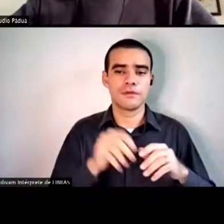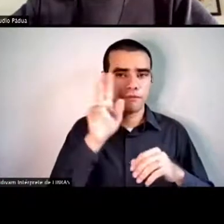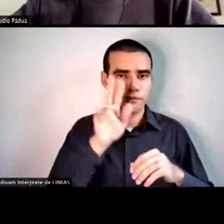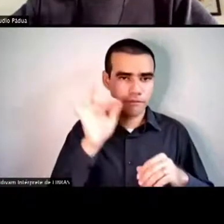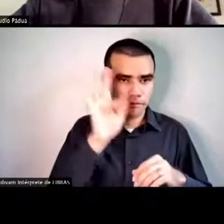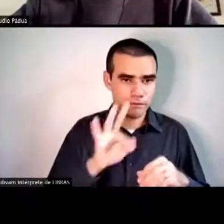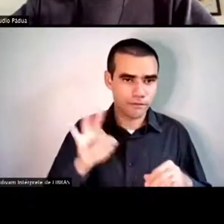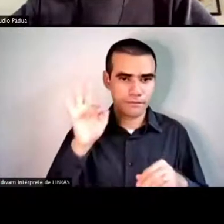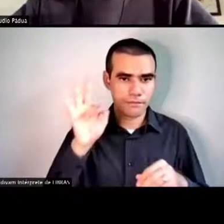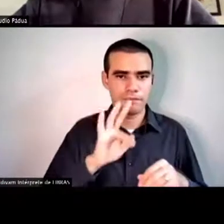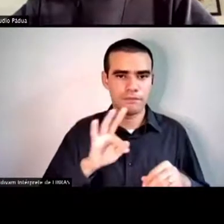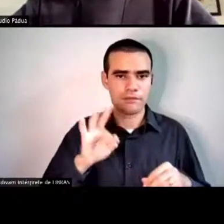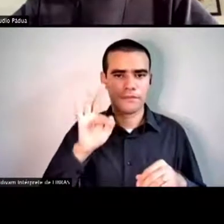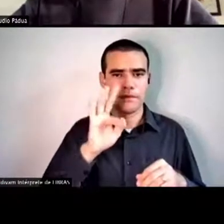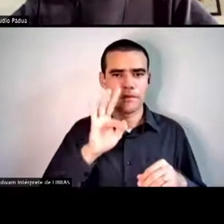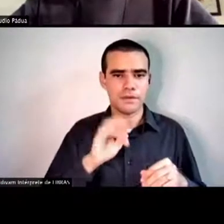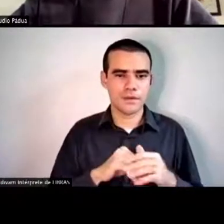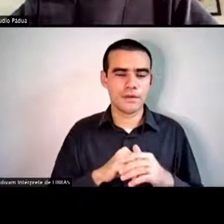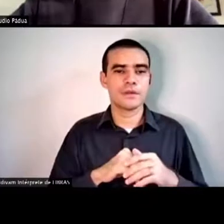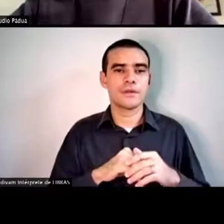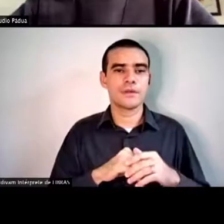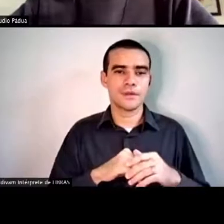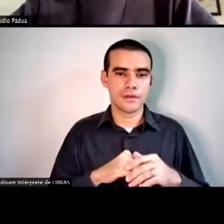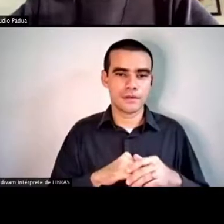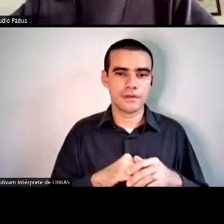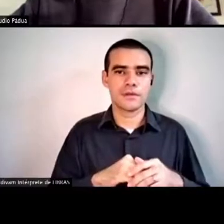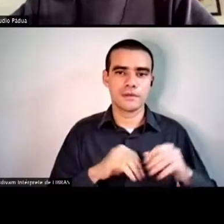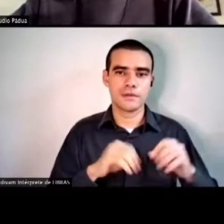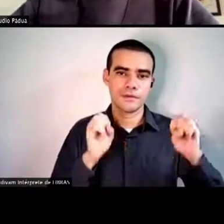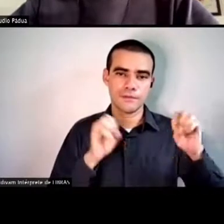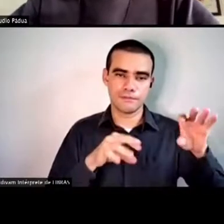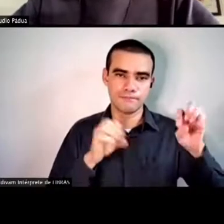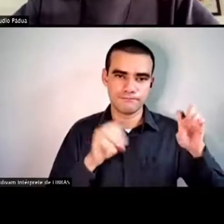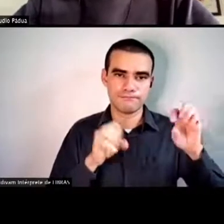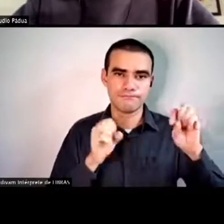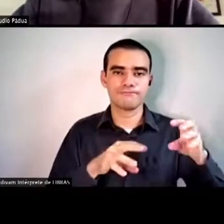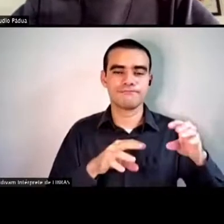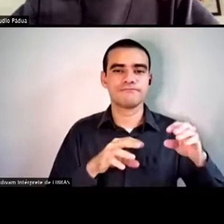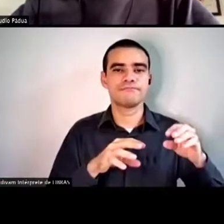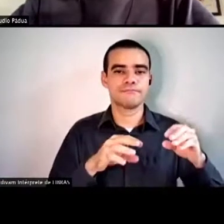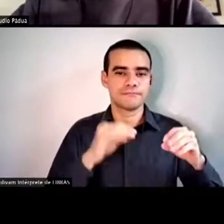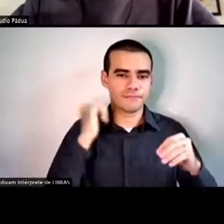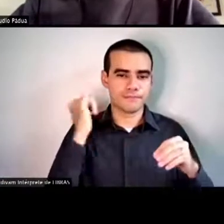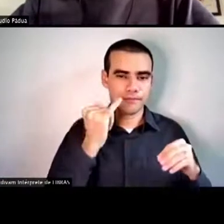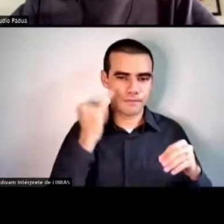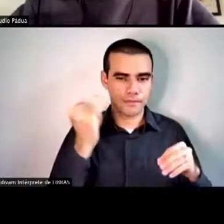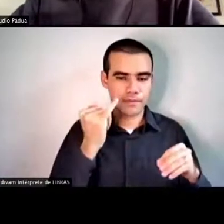the university teachers need to involve and check